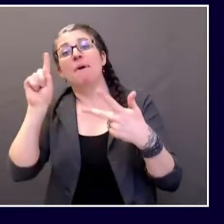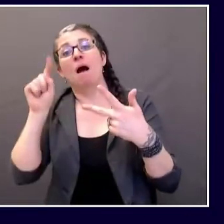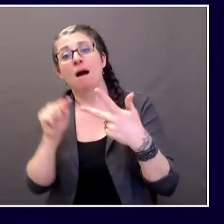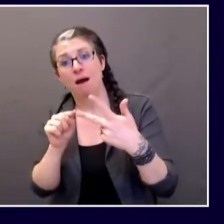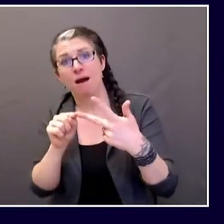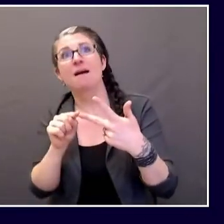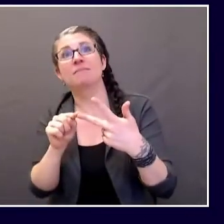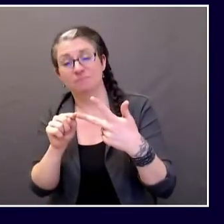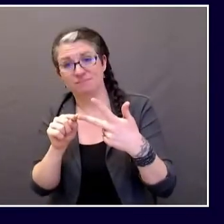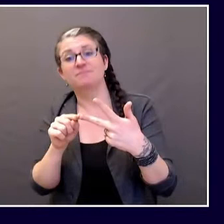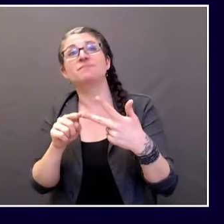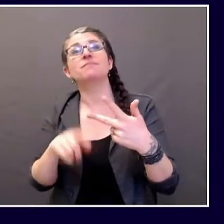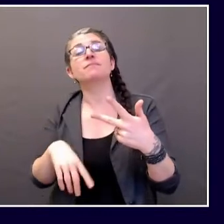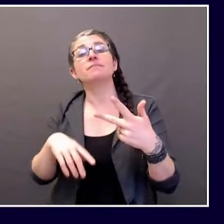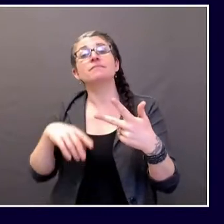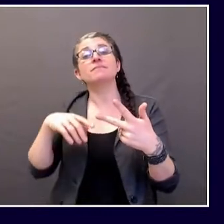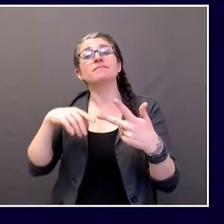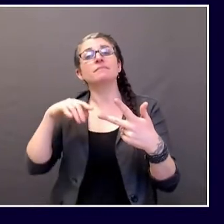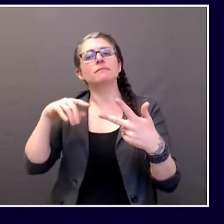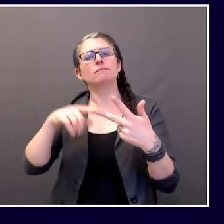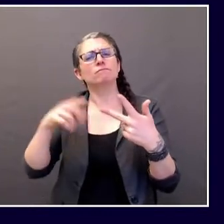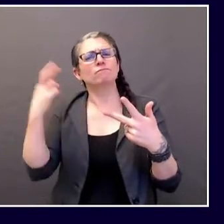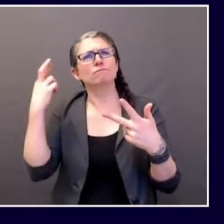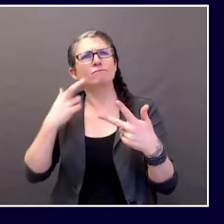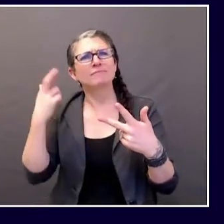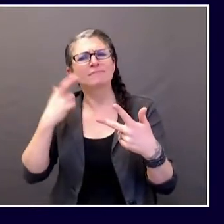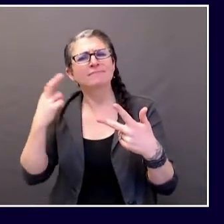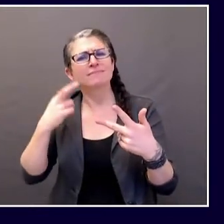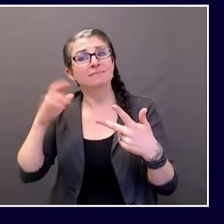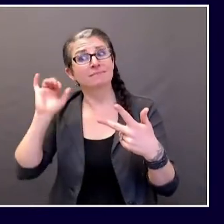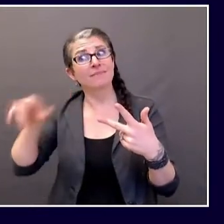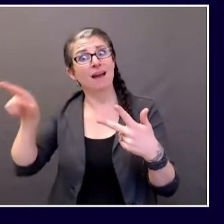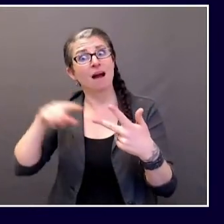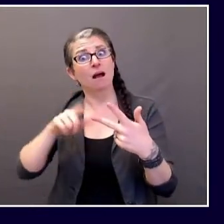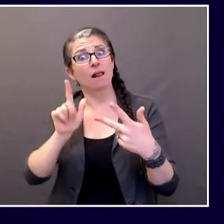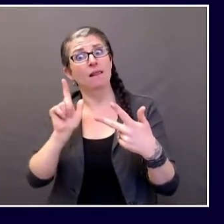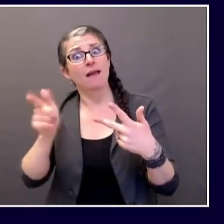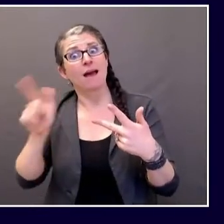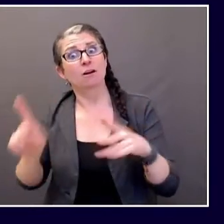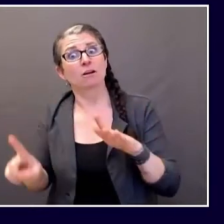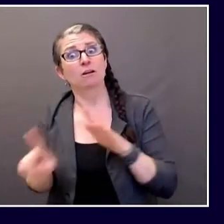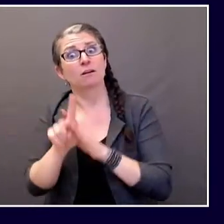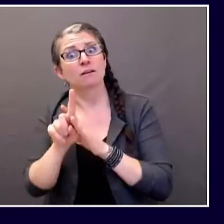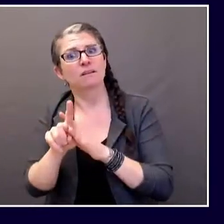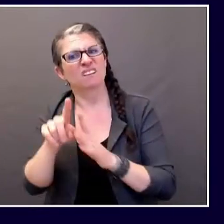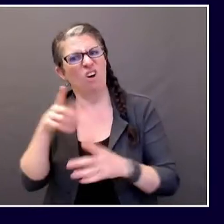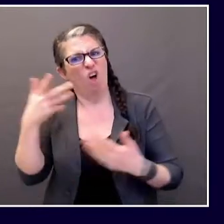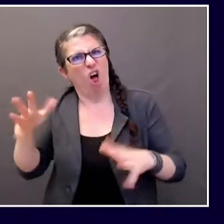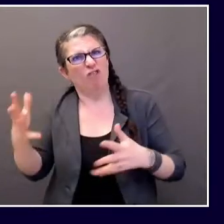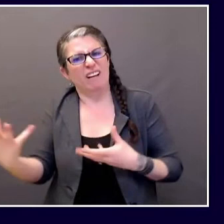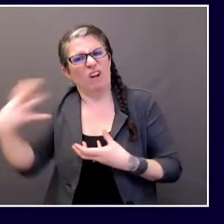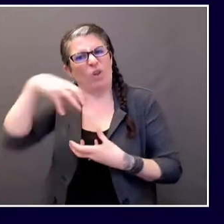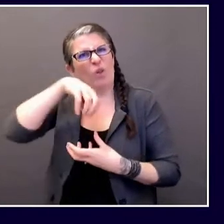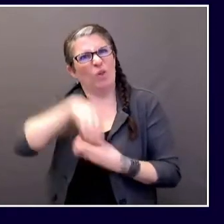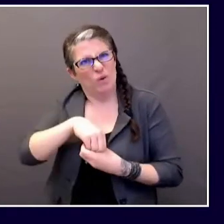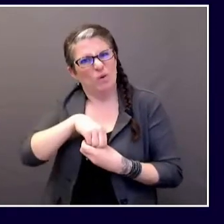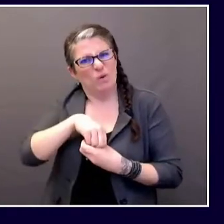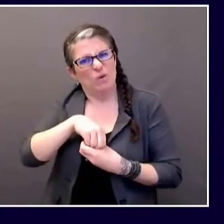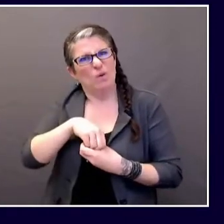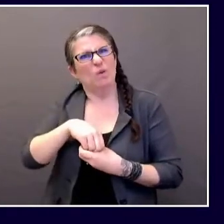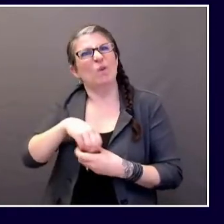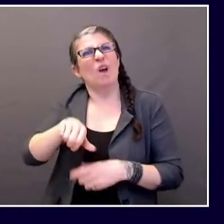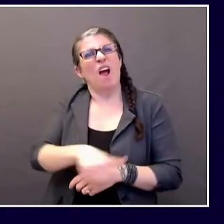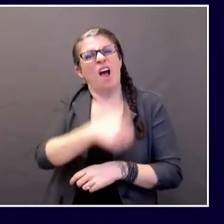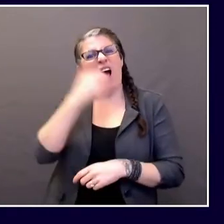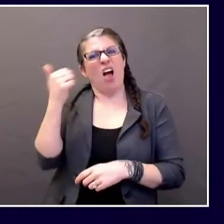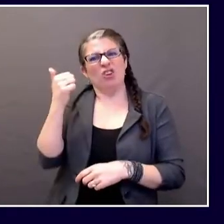well against some of the emerging variants. All of this suggests that, again, the best vaccine for you to get is the one that is